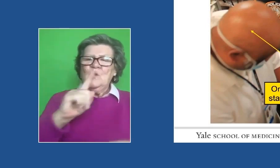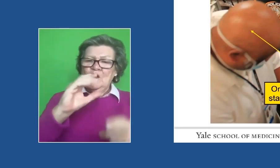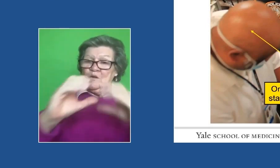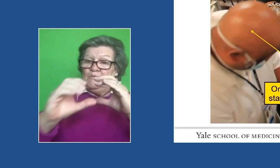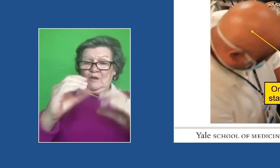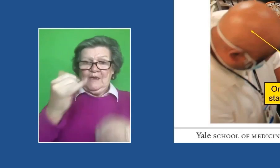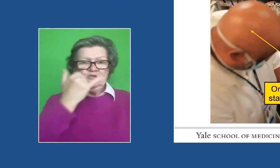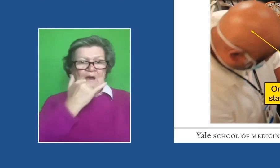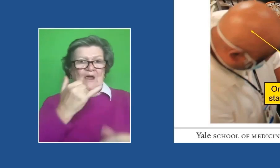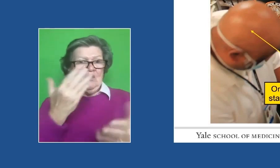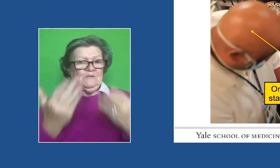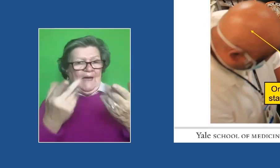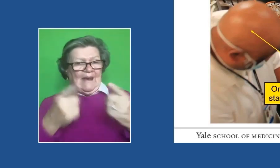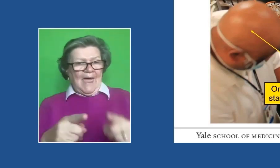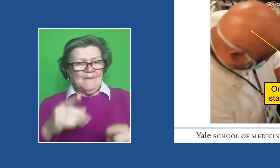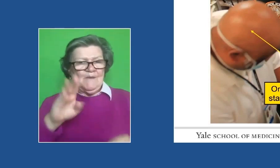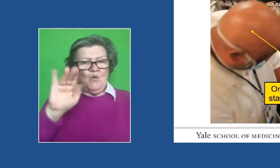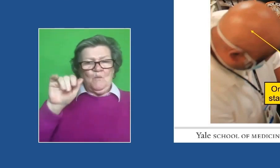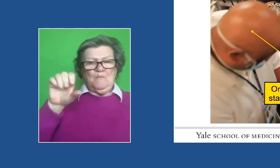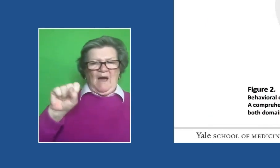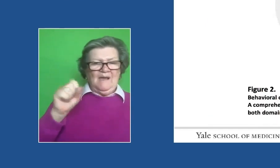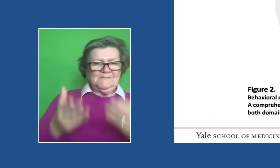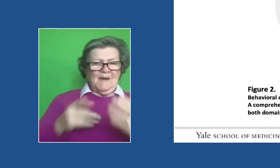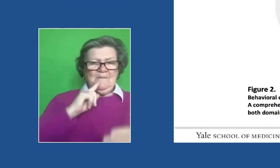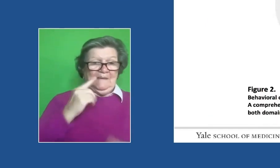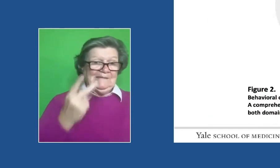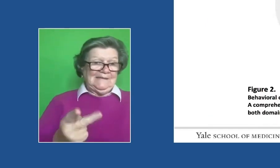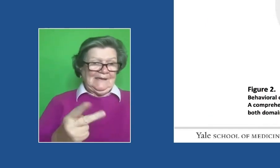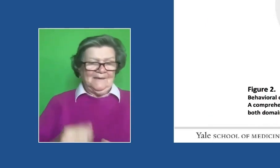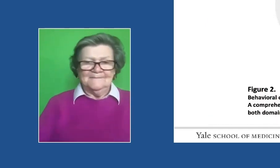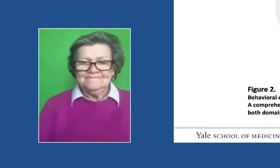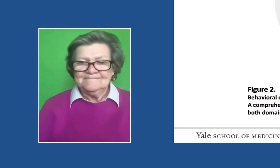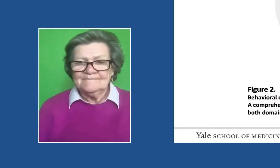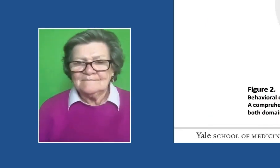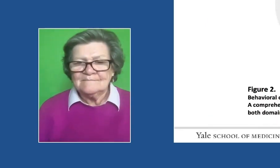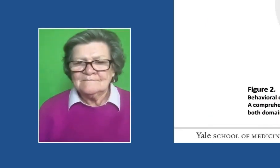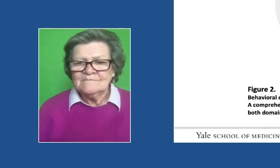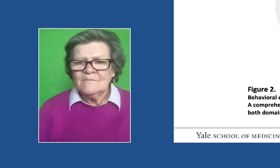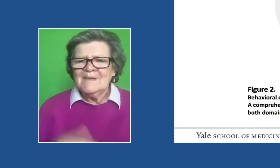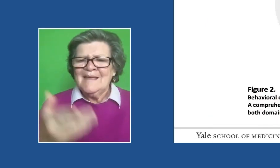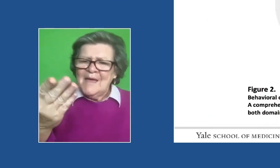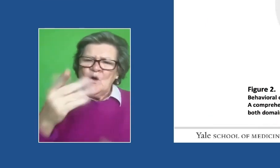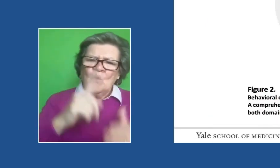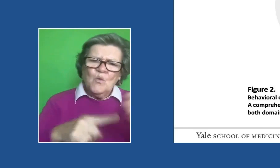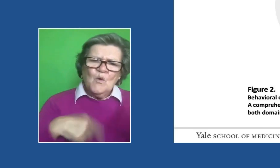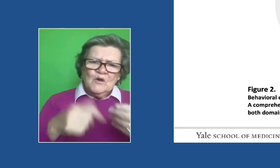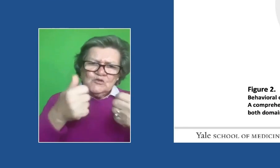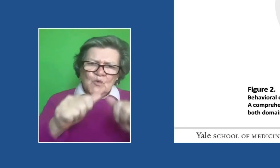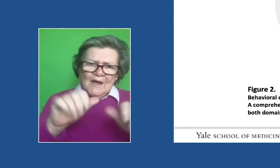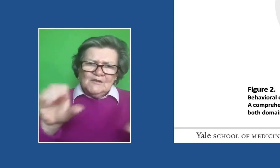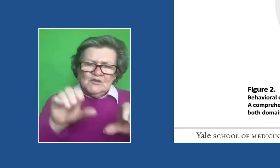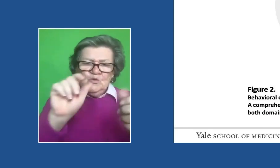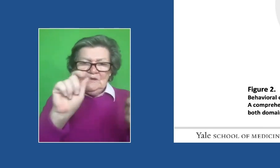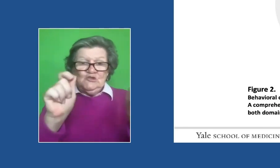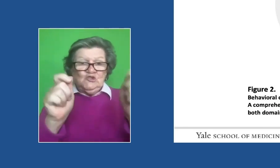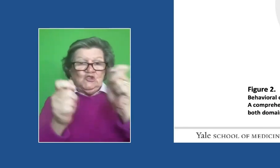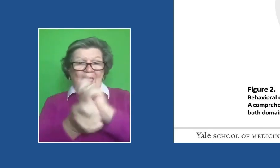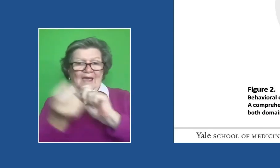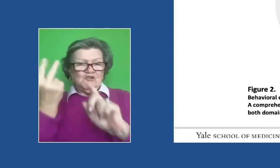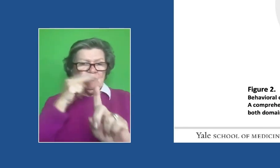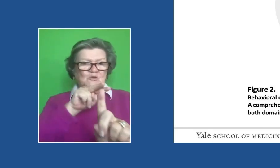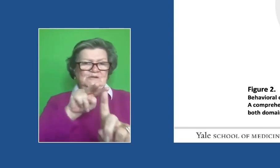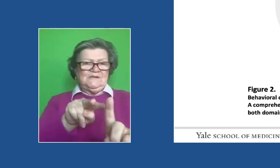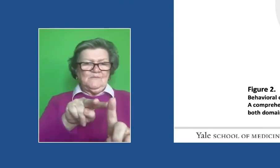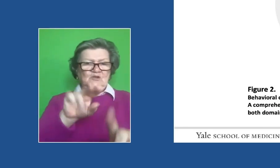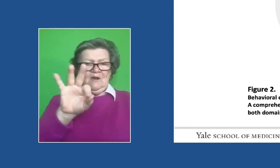might happen or bias might be introduced. And what we're trying to do is to change the perception of